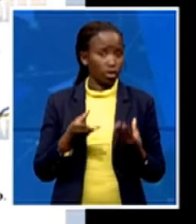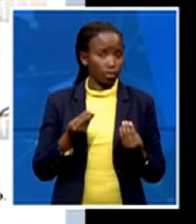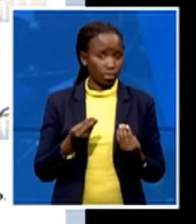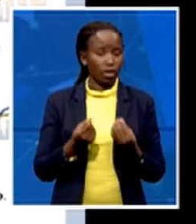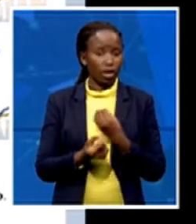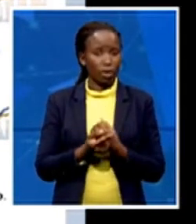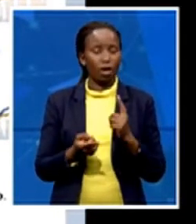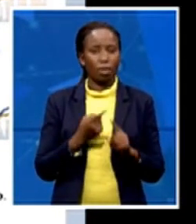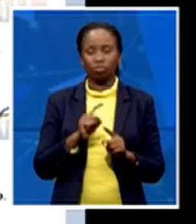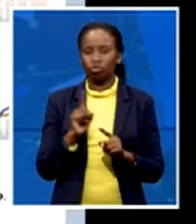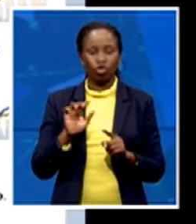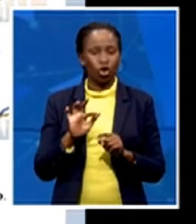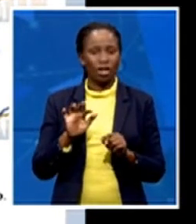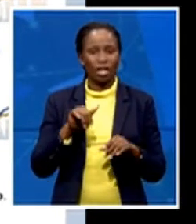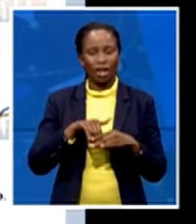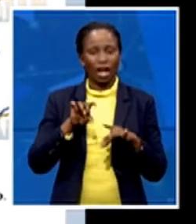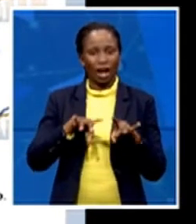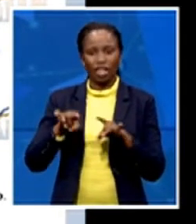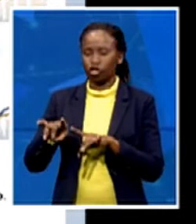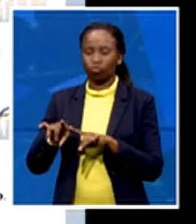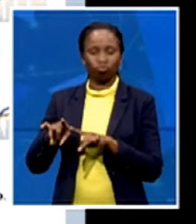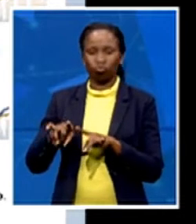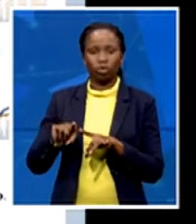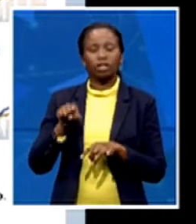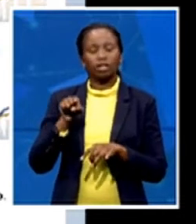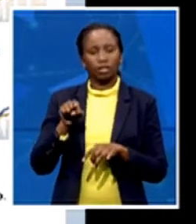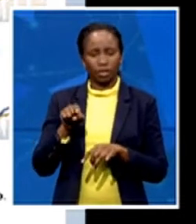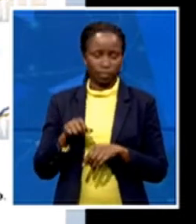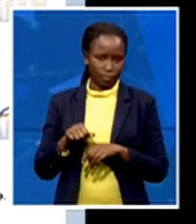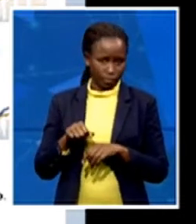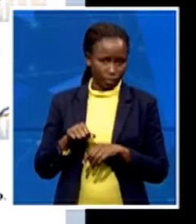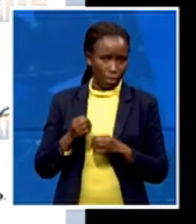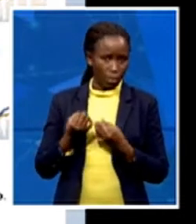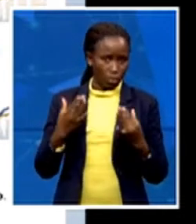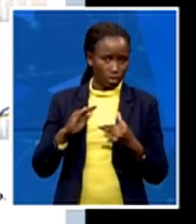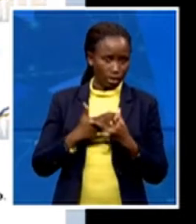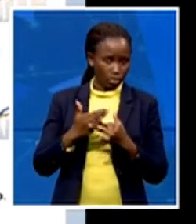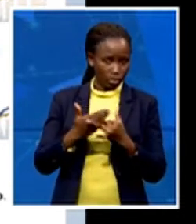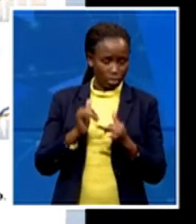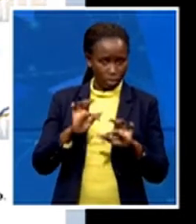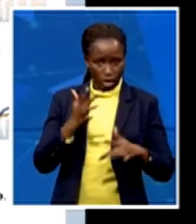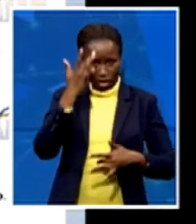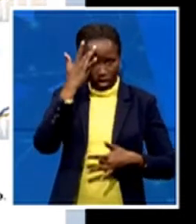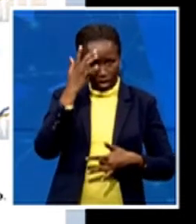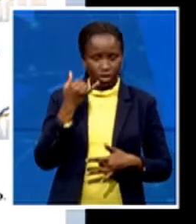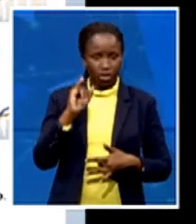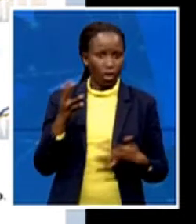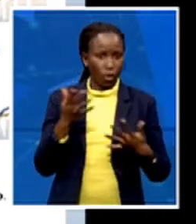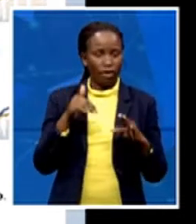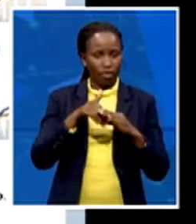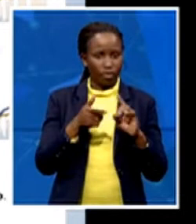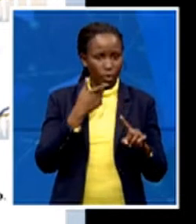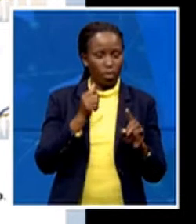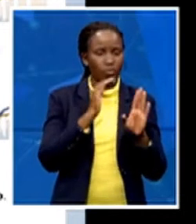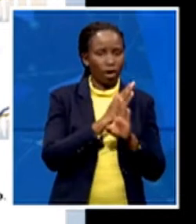in cases. And most of these cases are still diagnosed in the private sector. That's the brown bars. Blue bars is